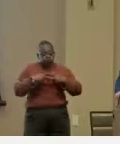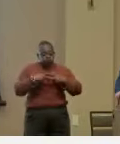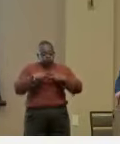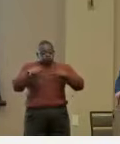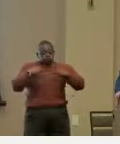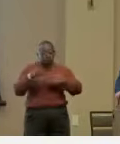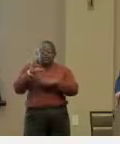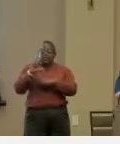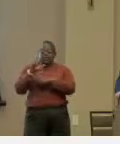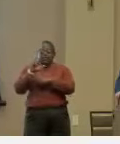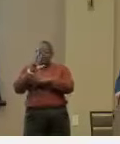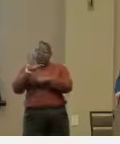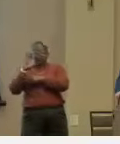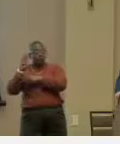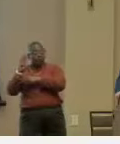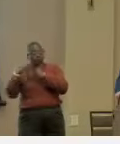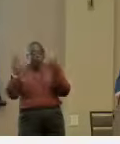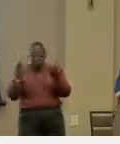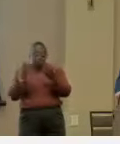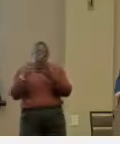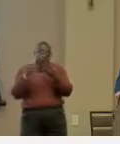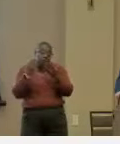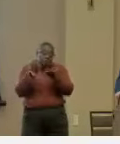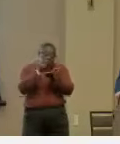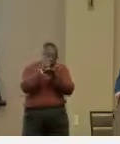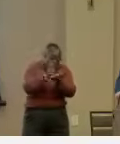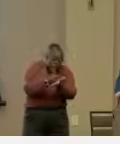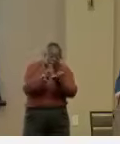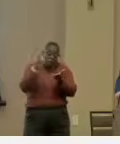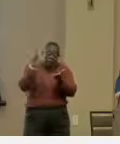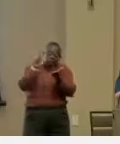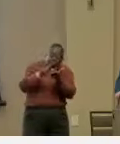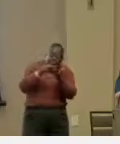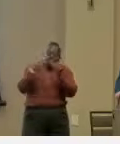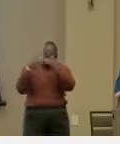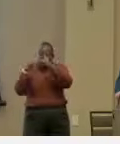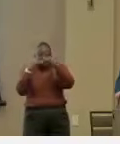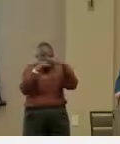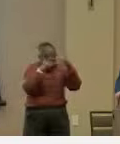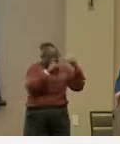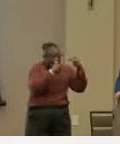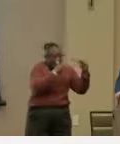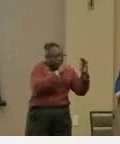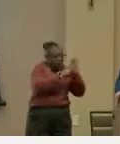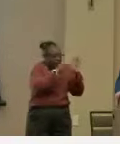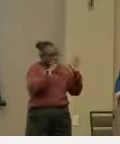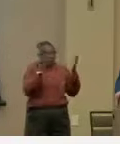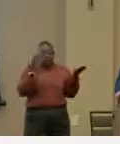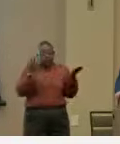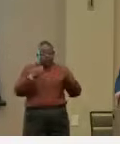and C4, while it's useful generally if it's low, has a very limited diagnostic